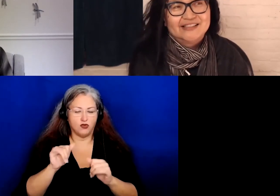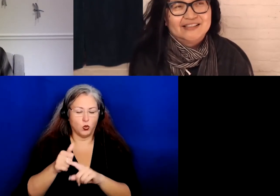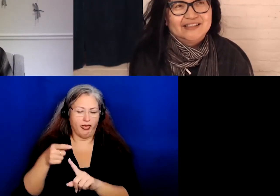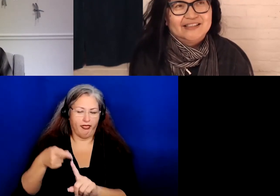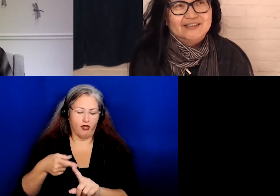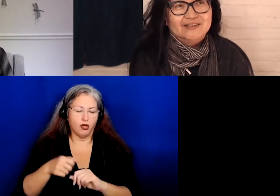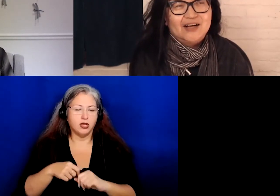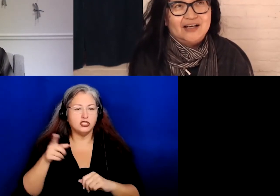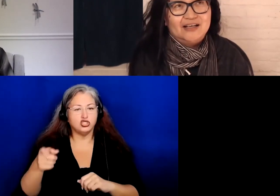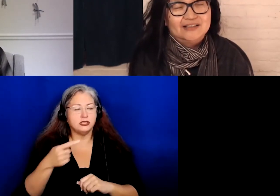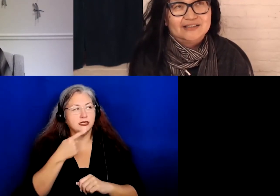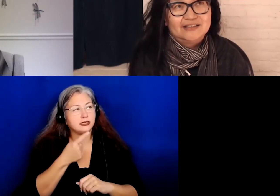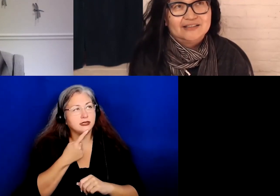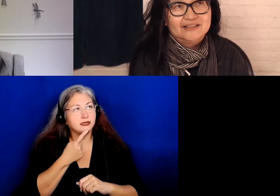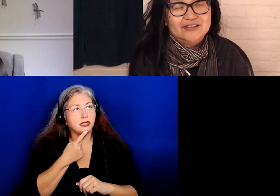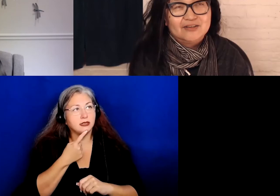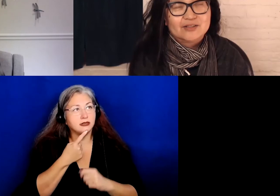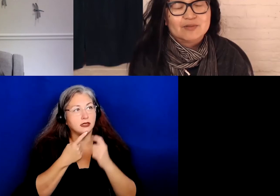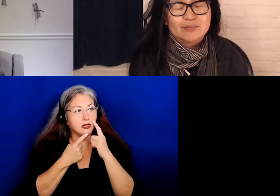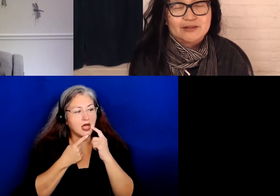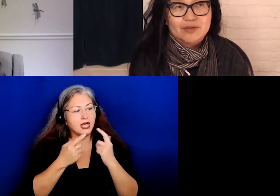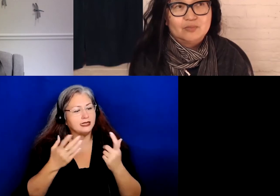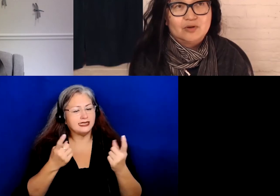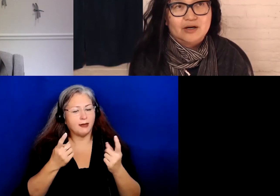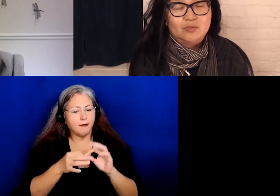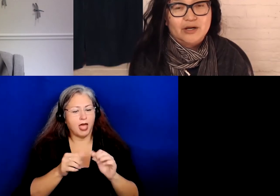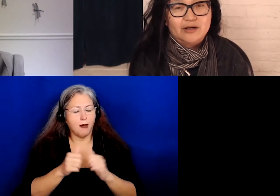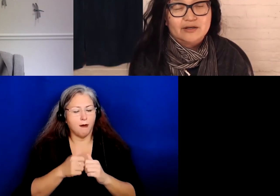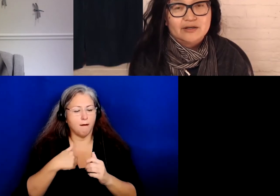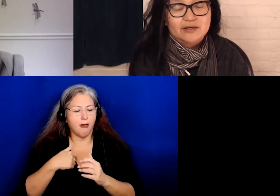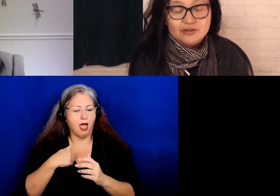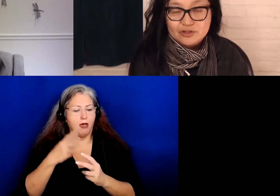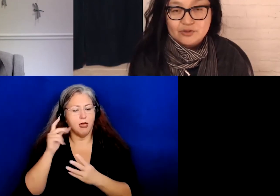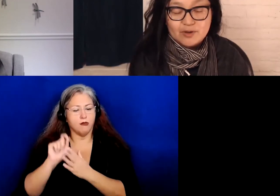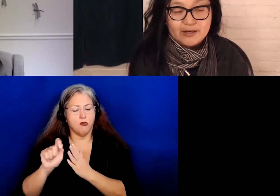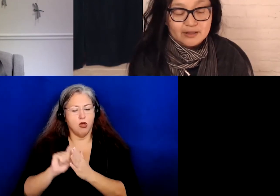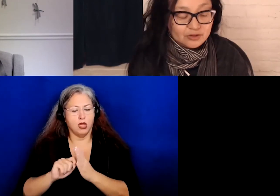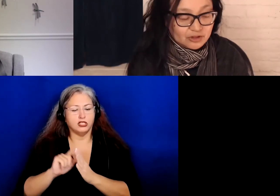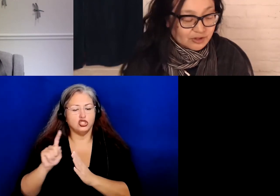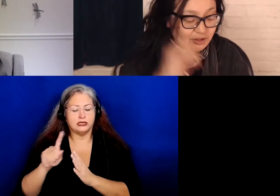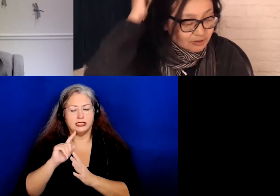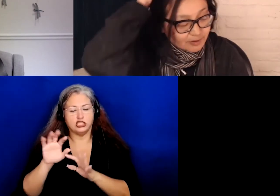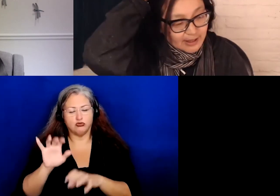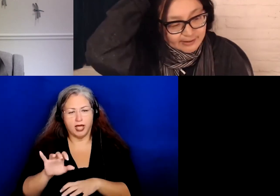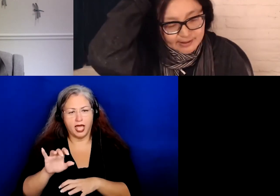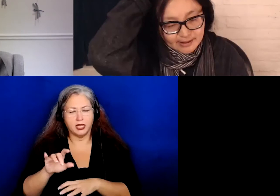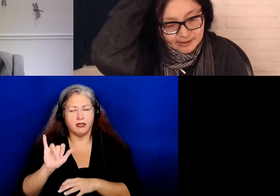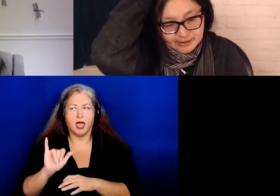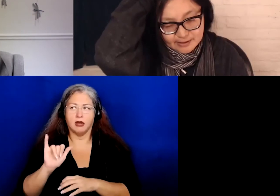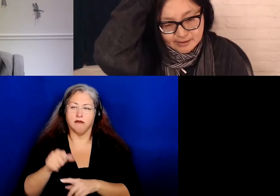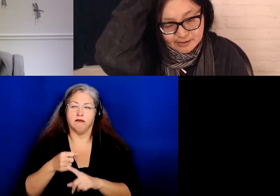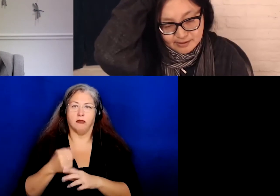says, uh, you know, there's something about the memoir where, you know, she was writing it, you just start to realize